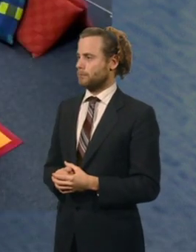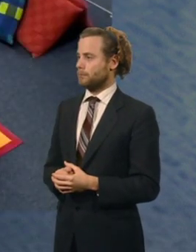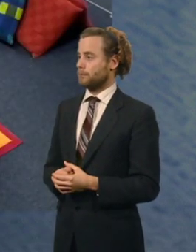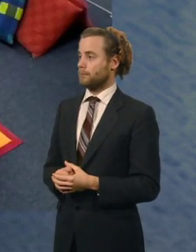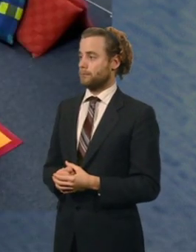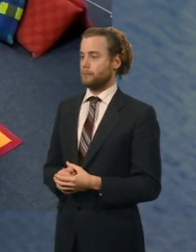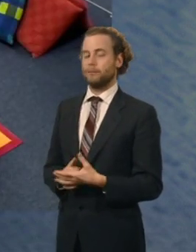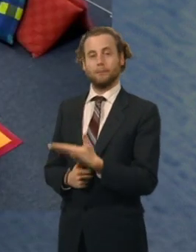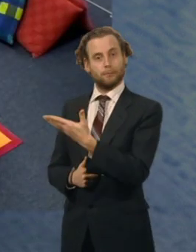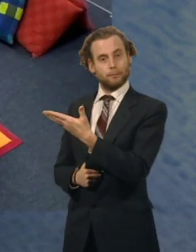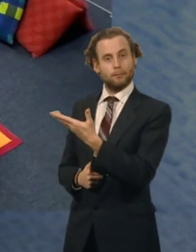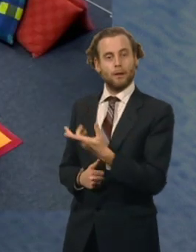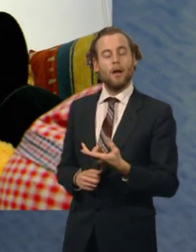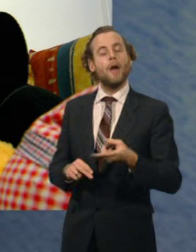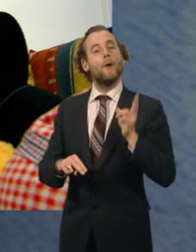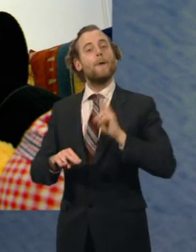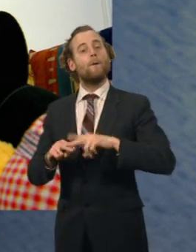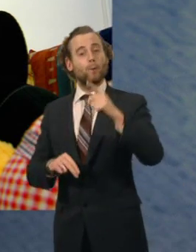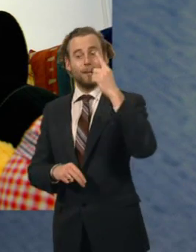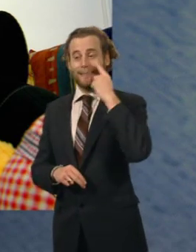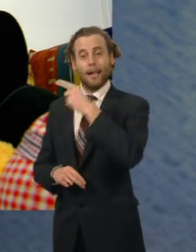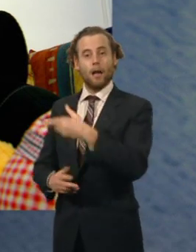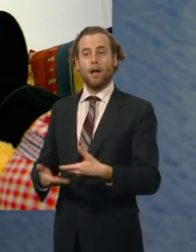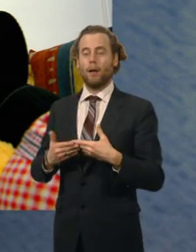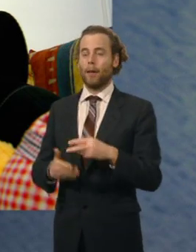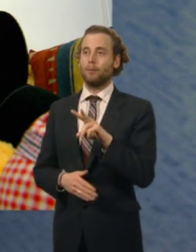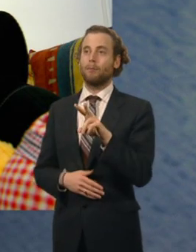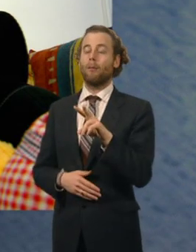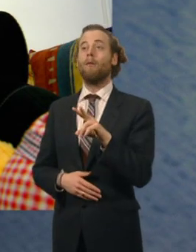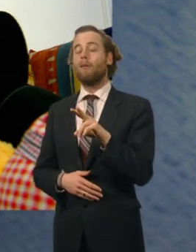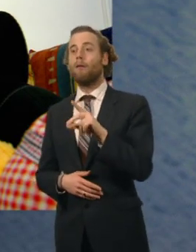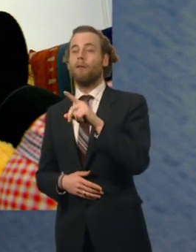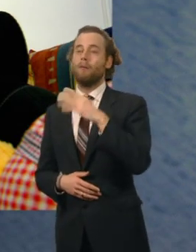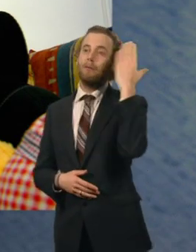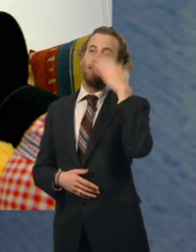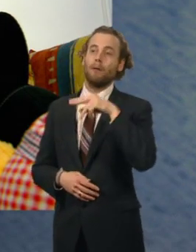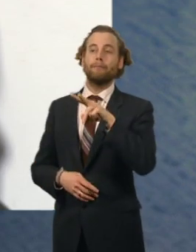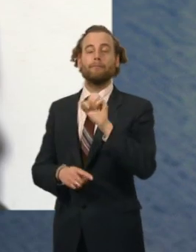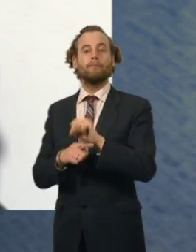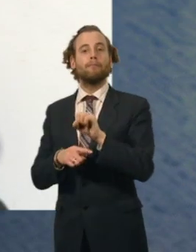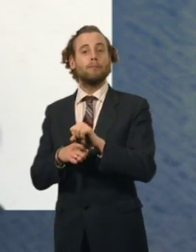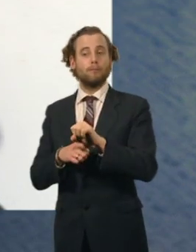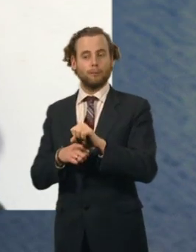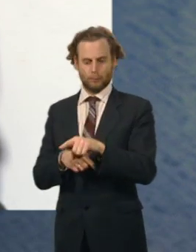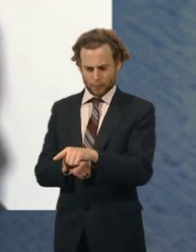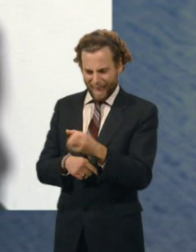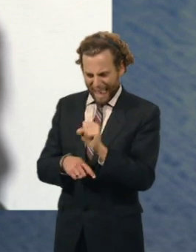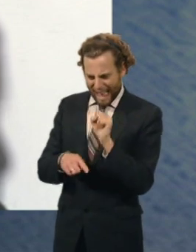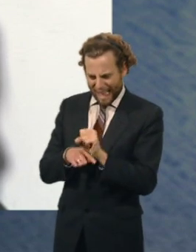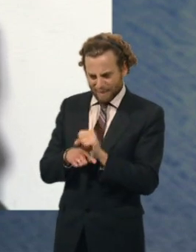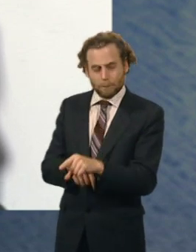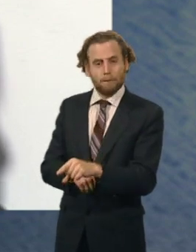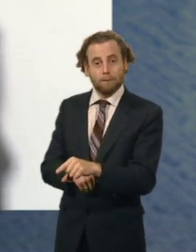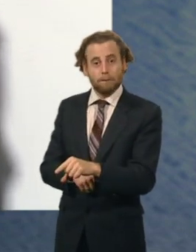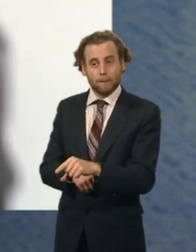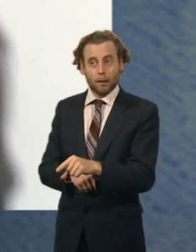It would be very alarming if a baby wasn't disturbed by the still face. If that seemed the norm